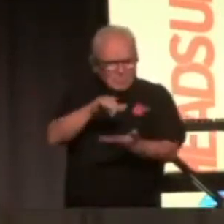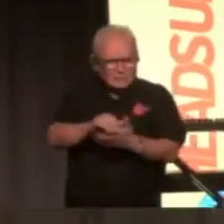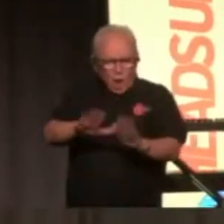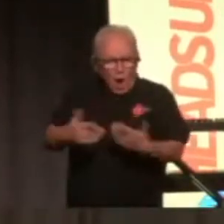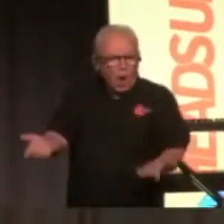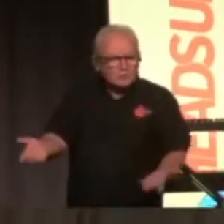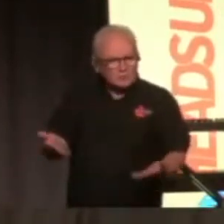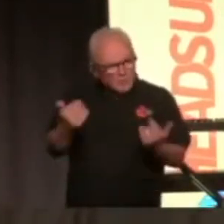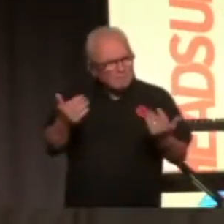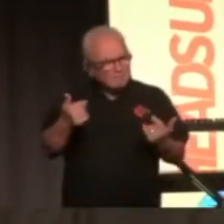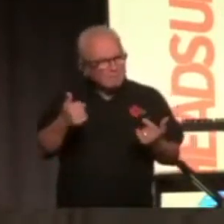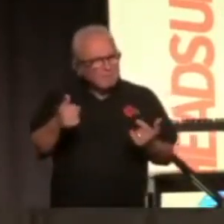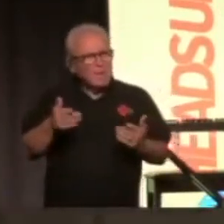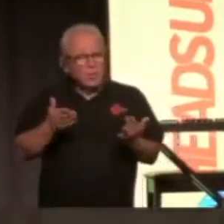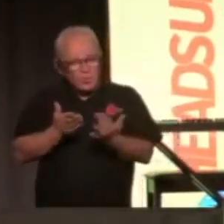Come on.